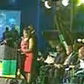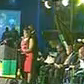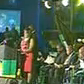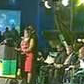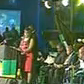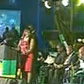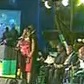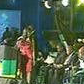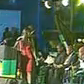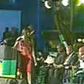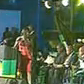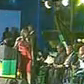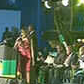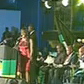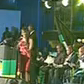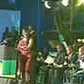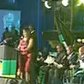Your Excellency, Mr. President,